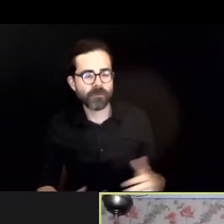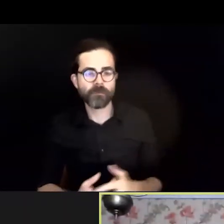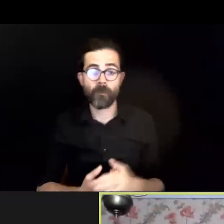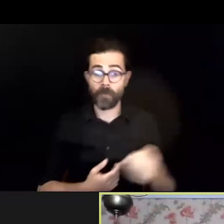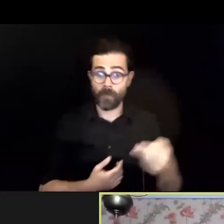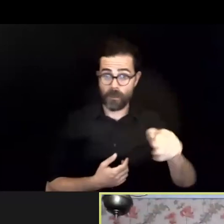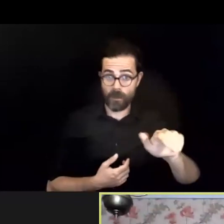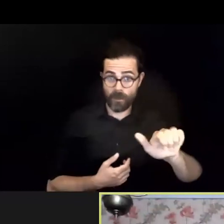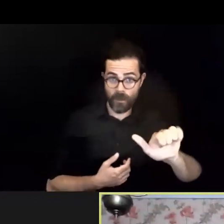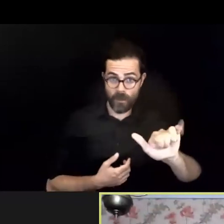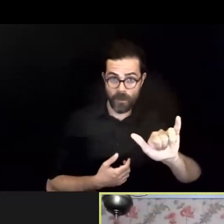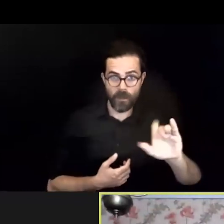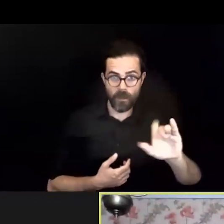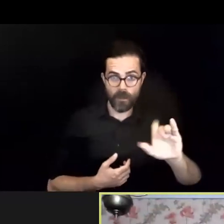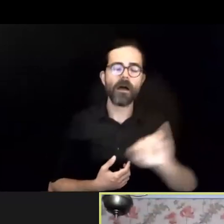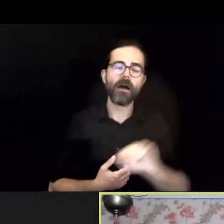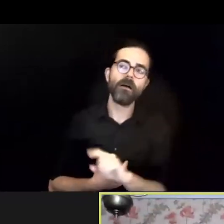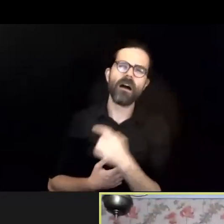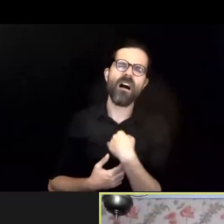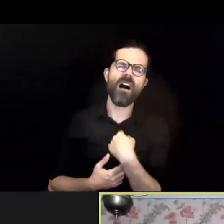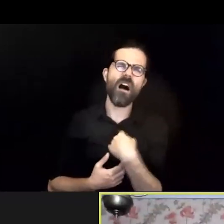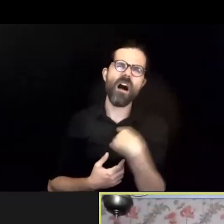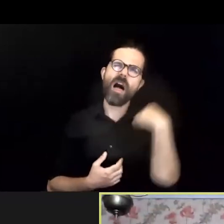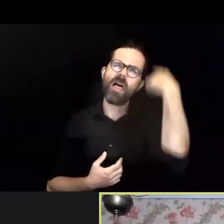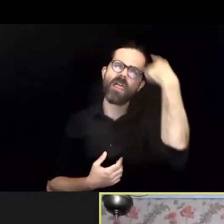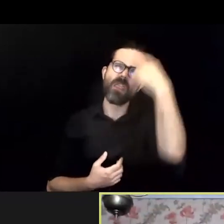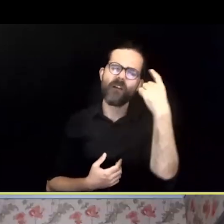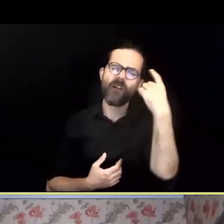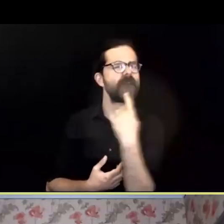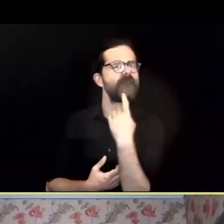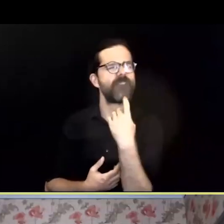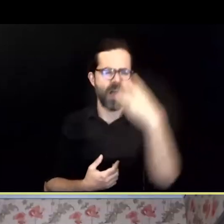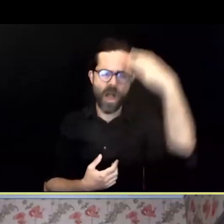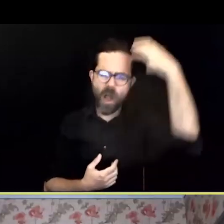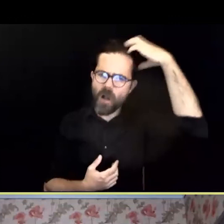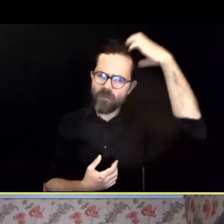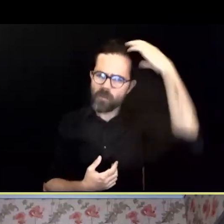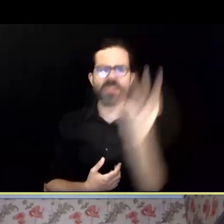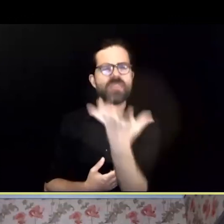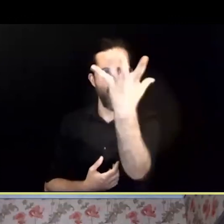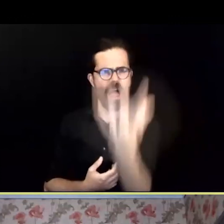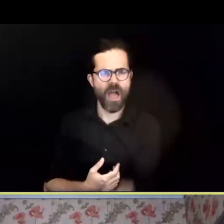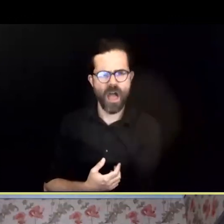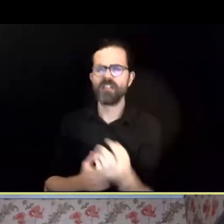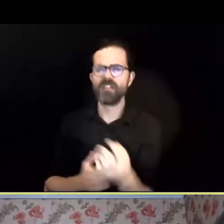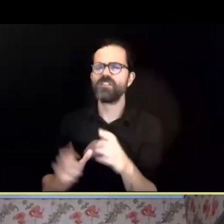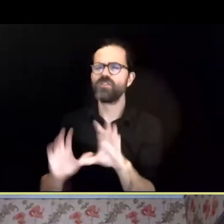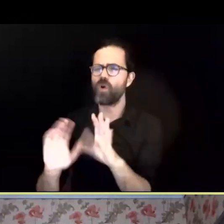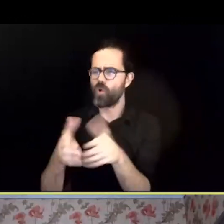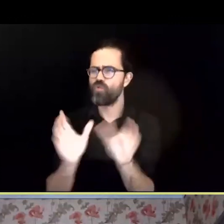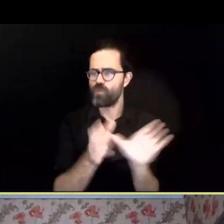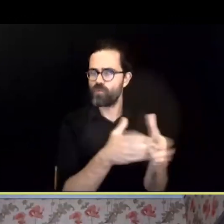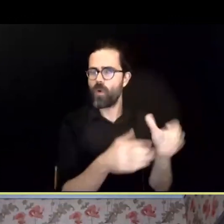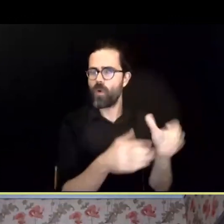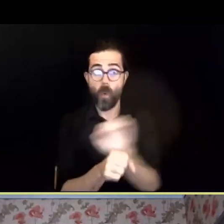has formed some working groups for that, and they have made some guidelines for